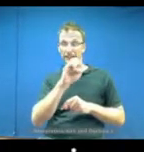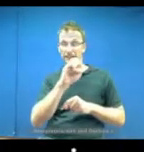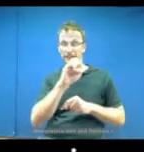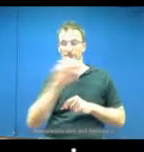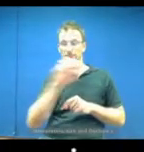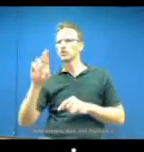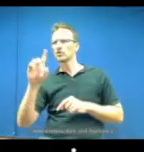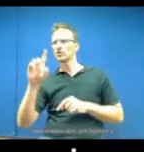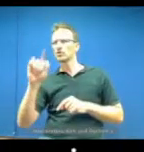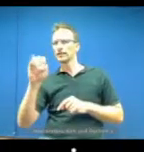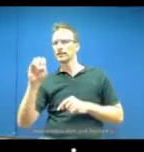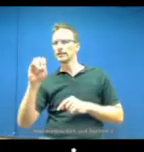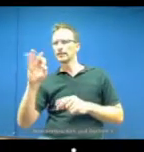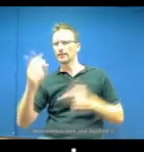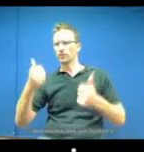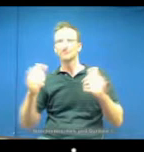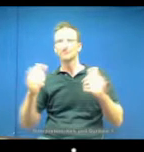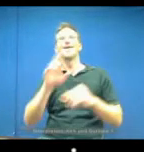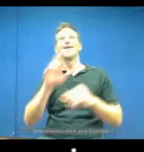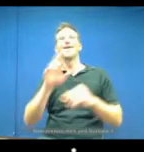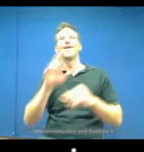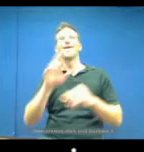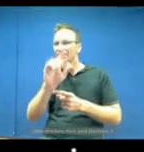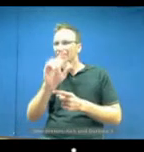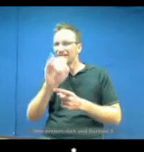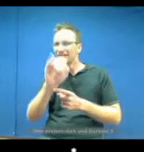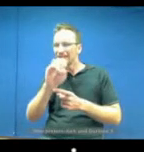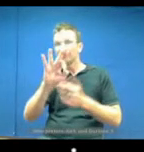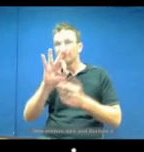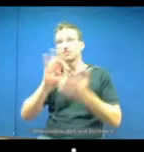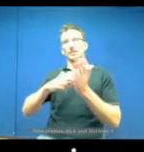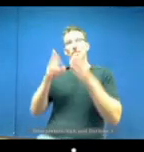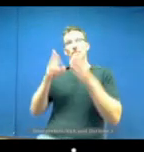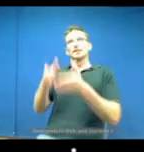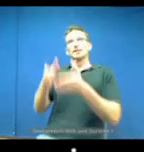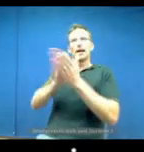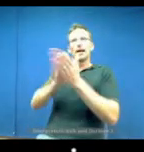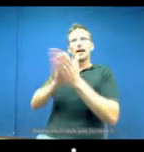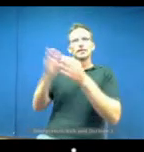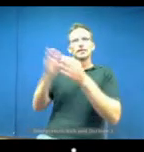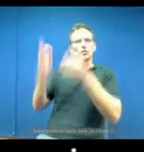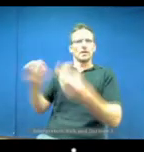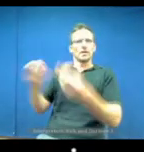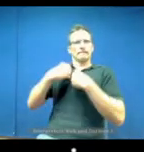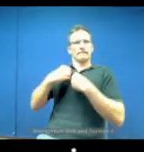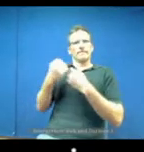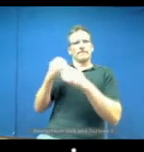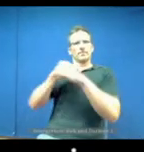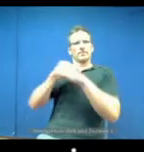you. It's eligible for relief. F as in Frank.